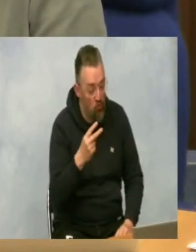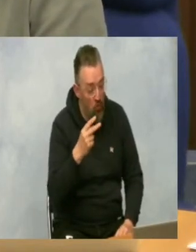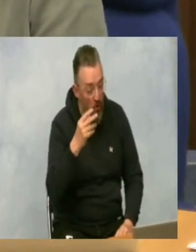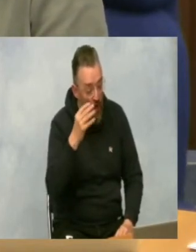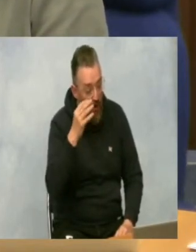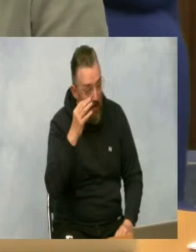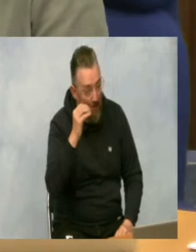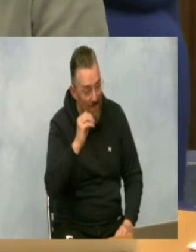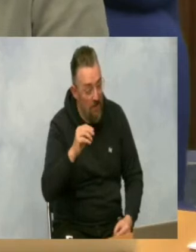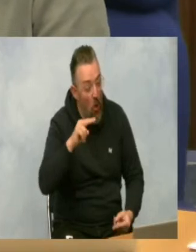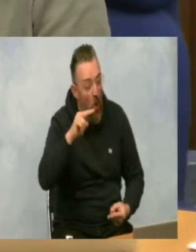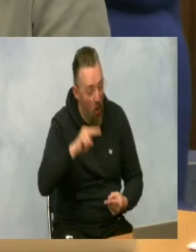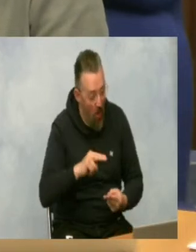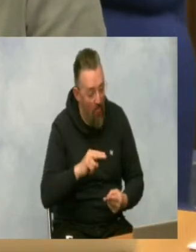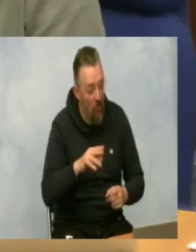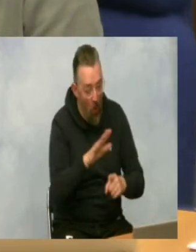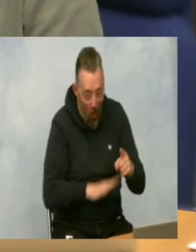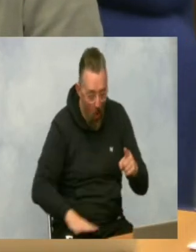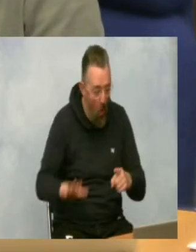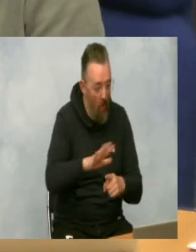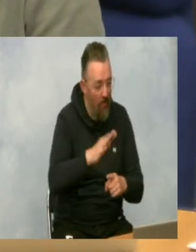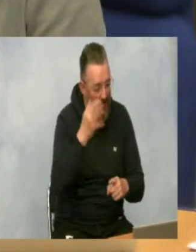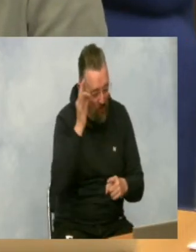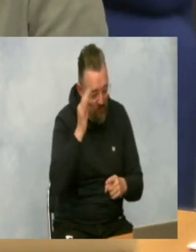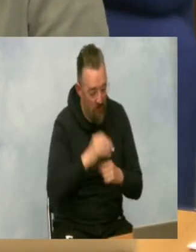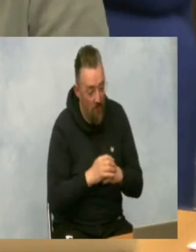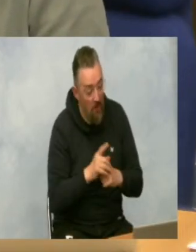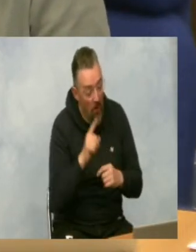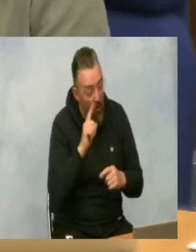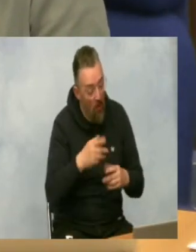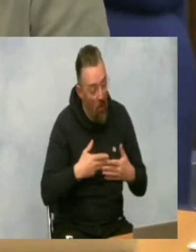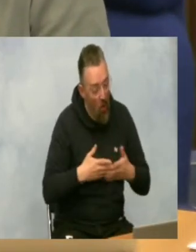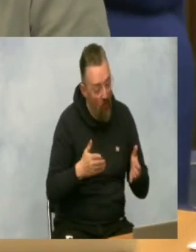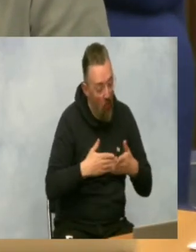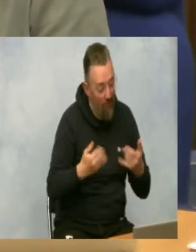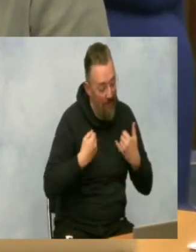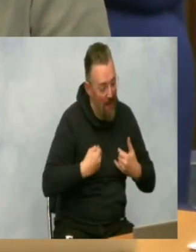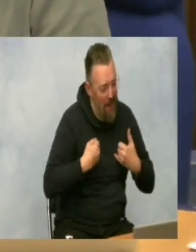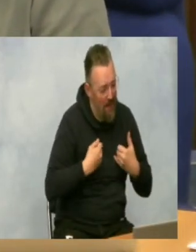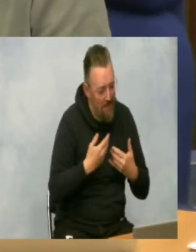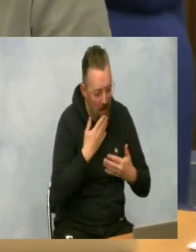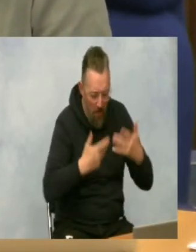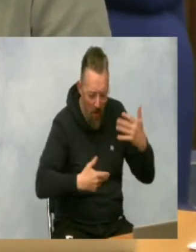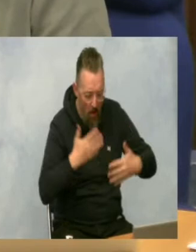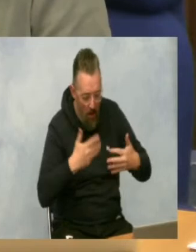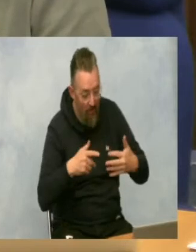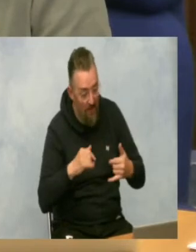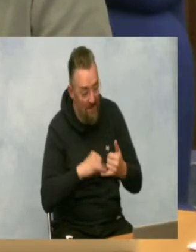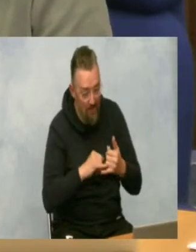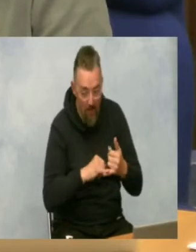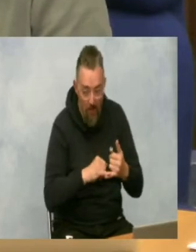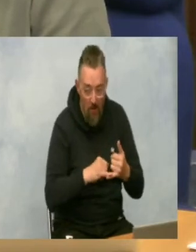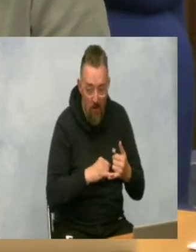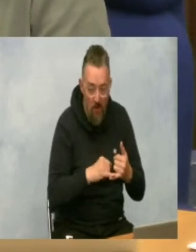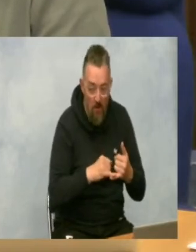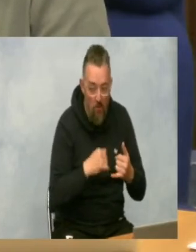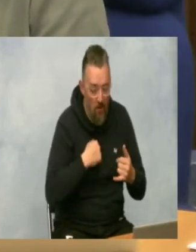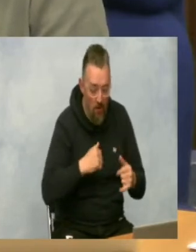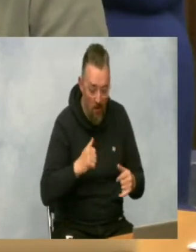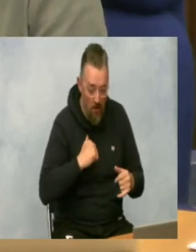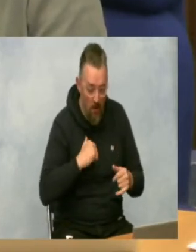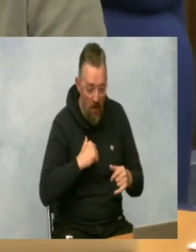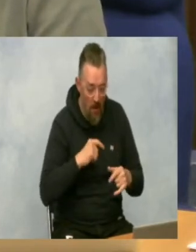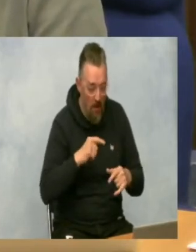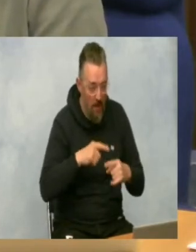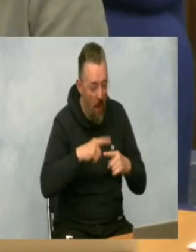figure. Looking at our absence figures at the month of September, as we always do, we project what the annual average